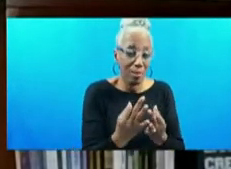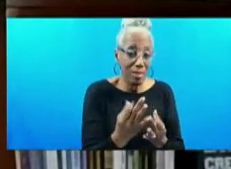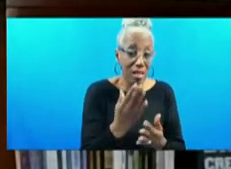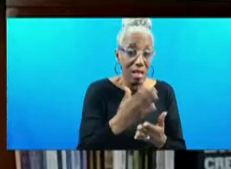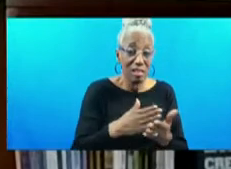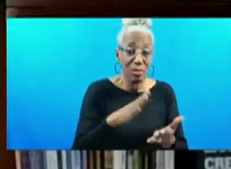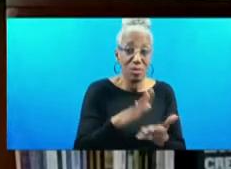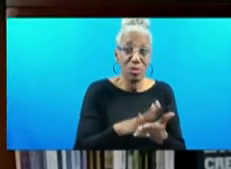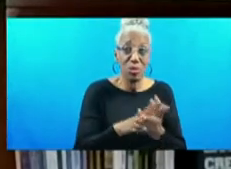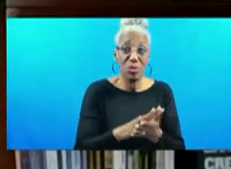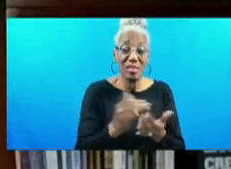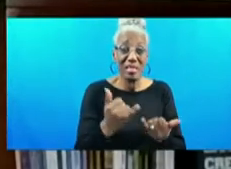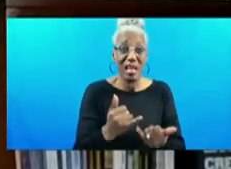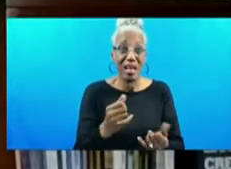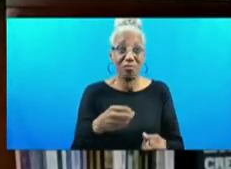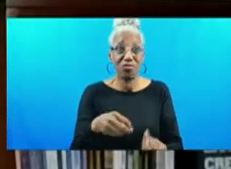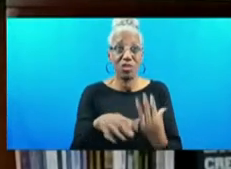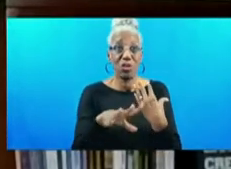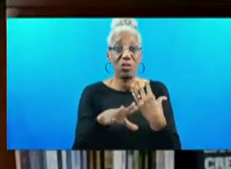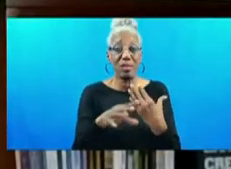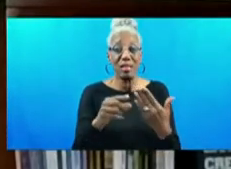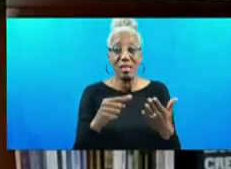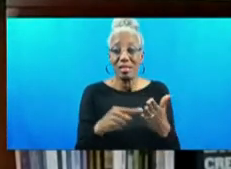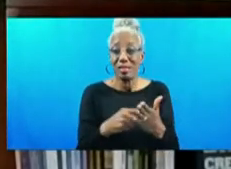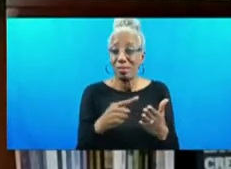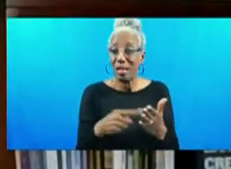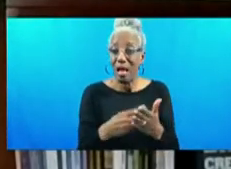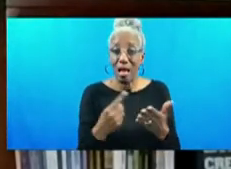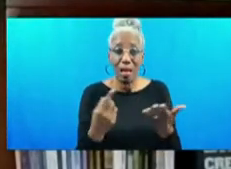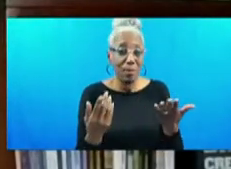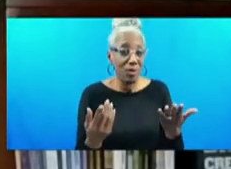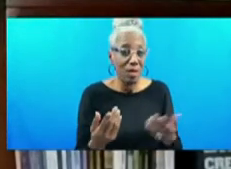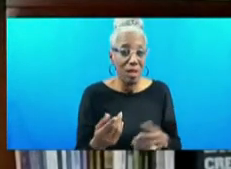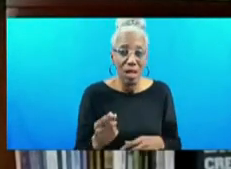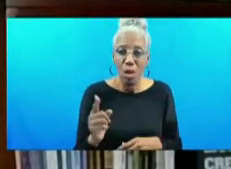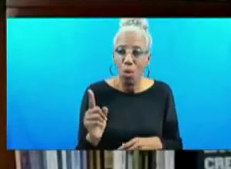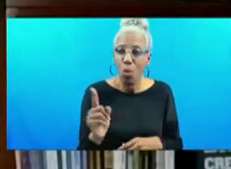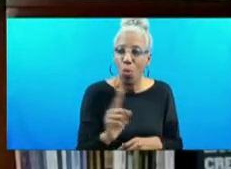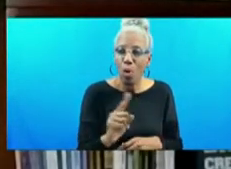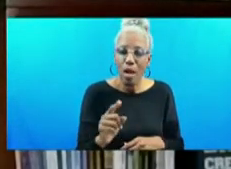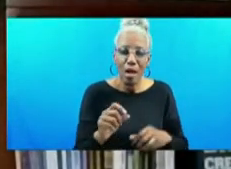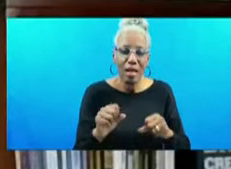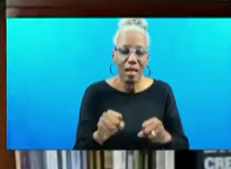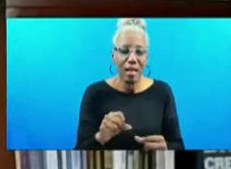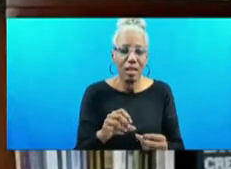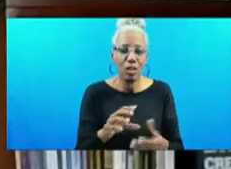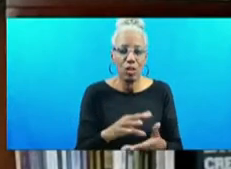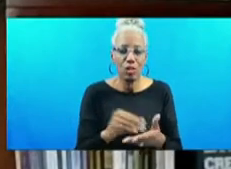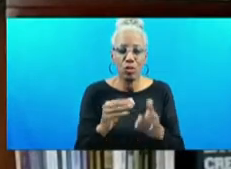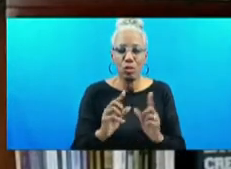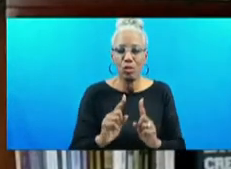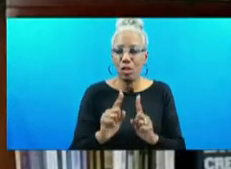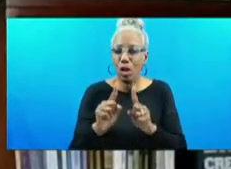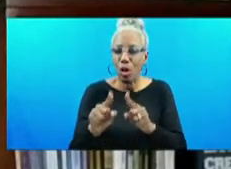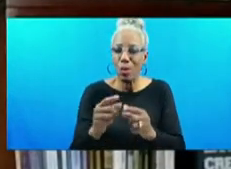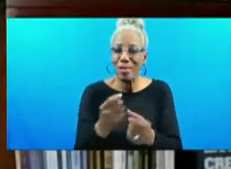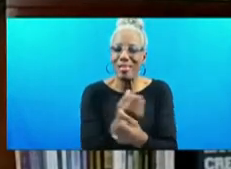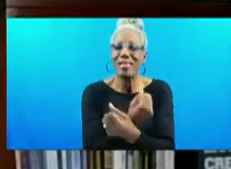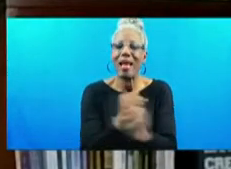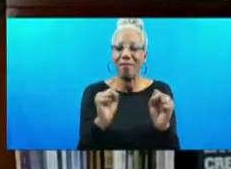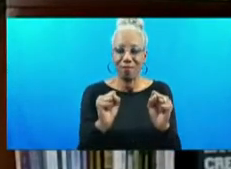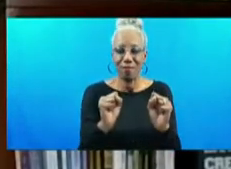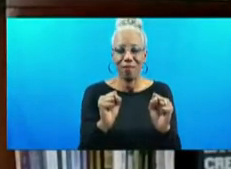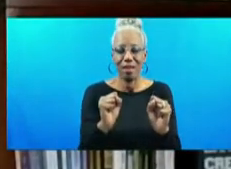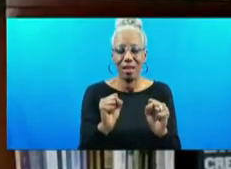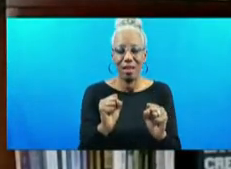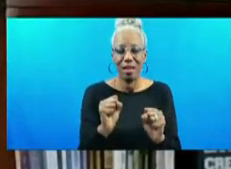work, sometimes it's just about where is there a safe place that is familiar within the community in which there are